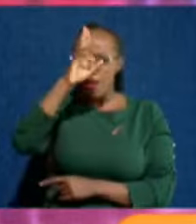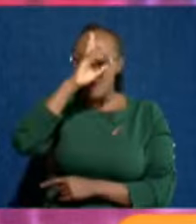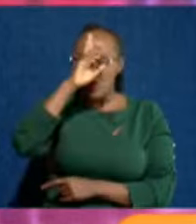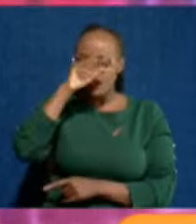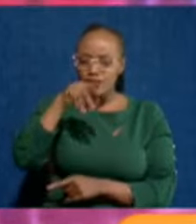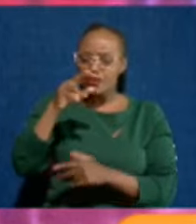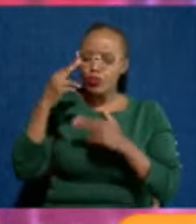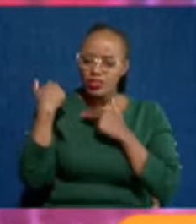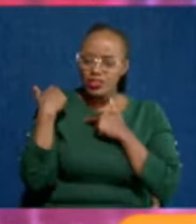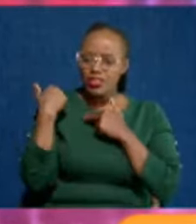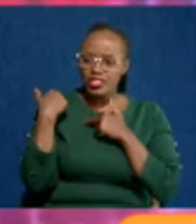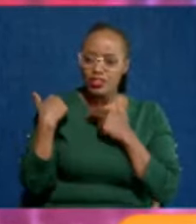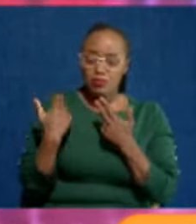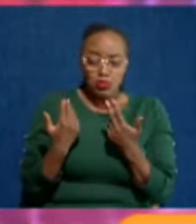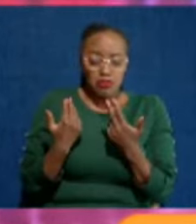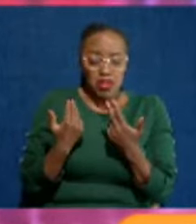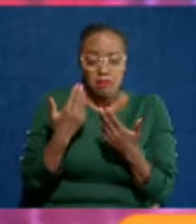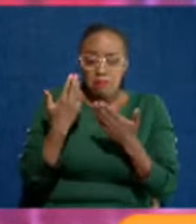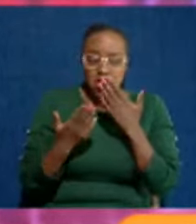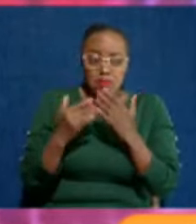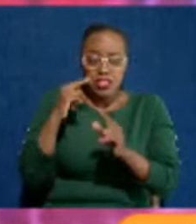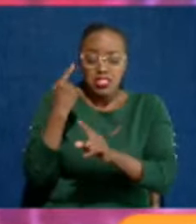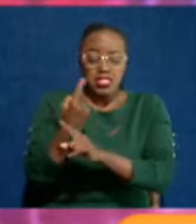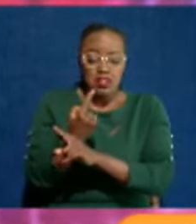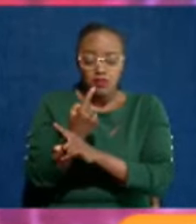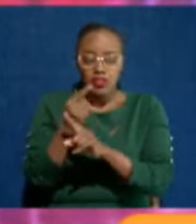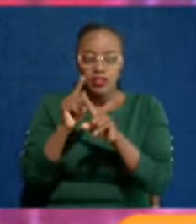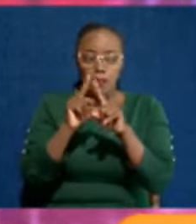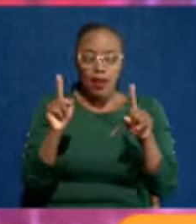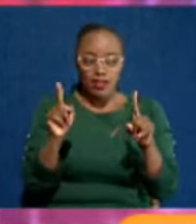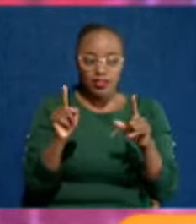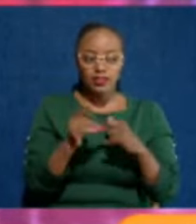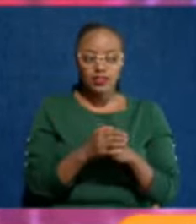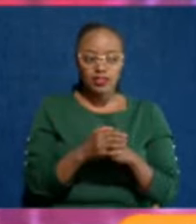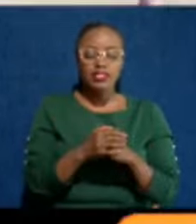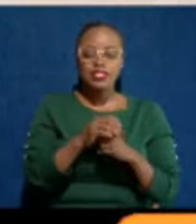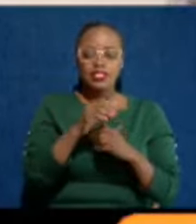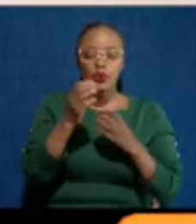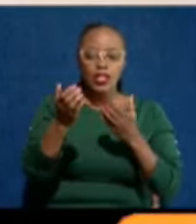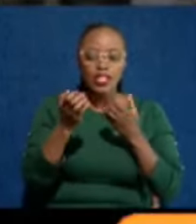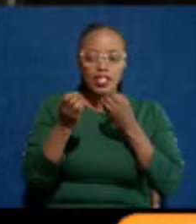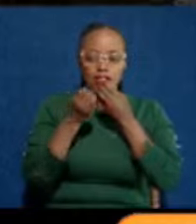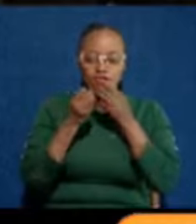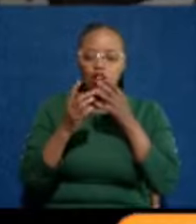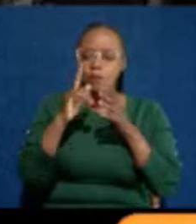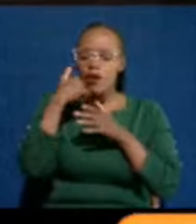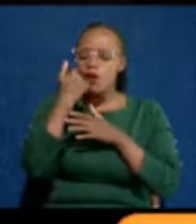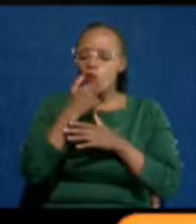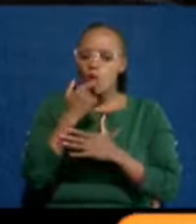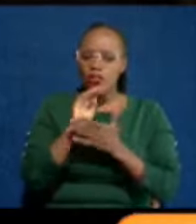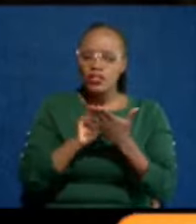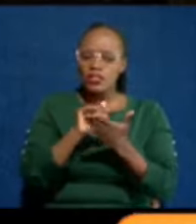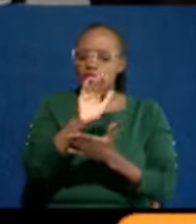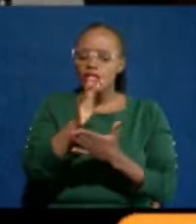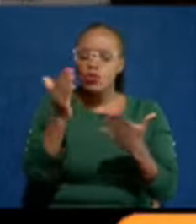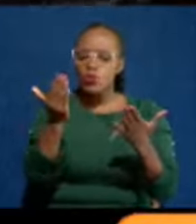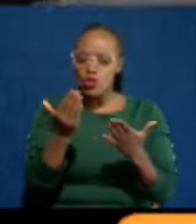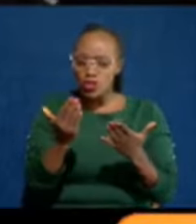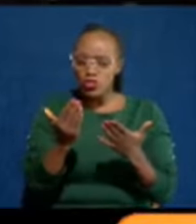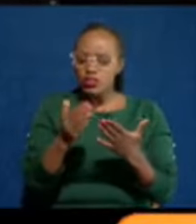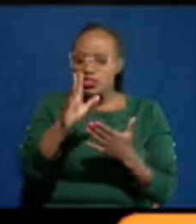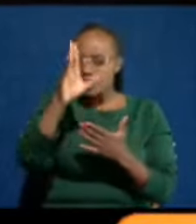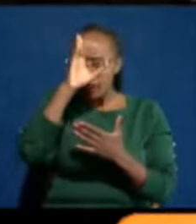police officer, unless otherwise stated. So you need information who was deployed where, which